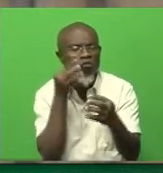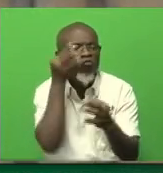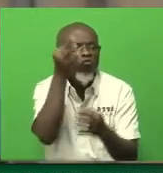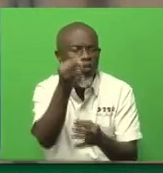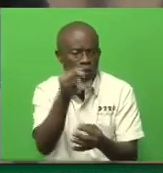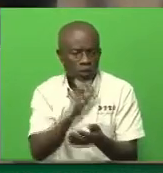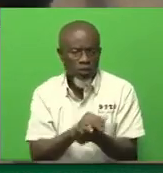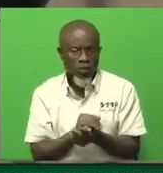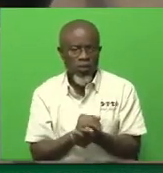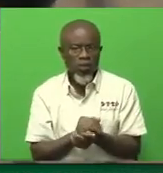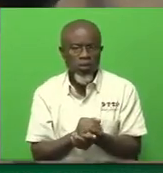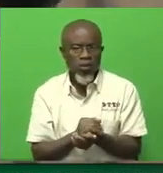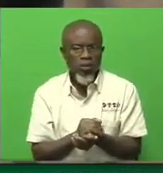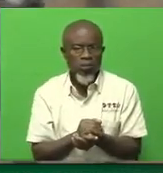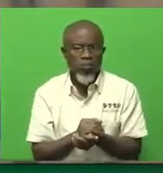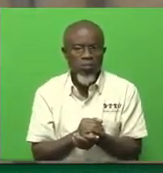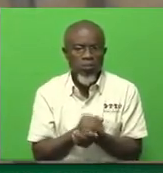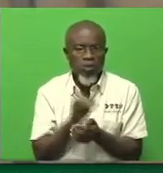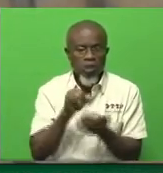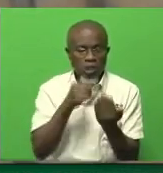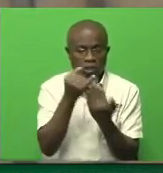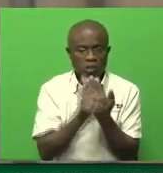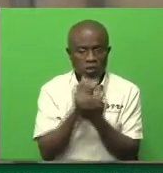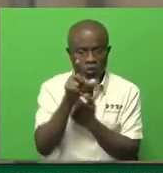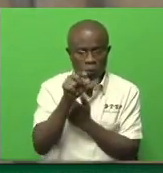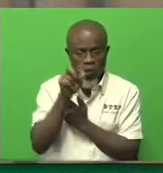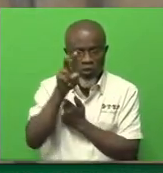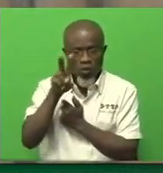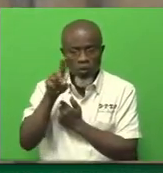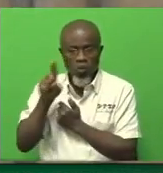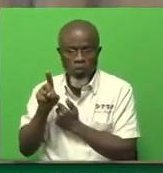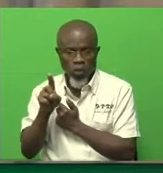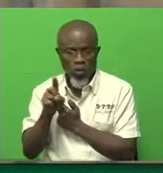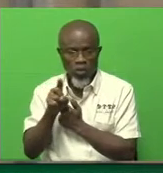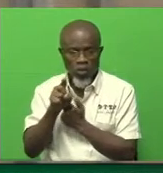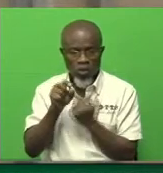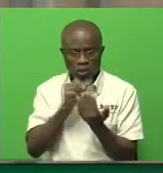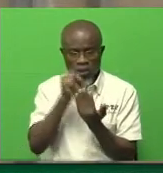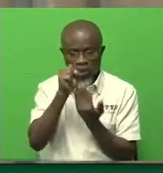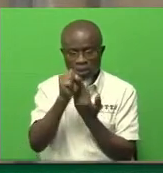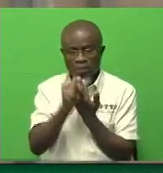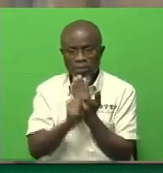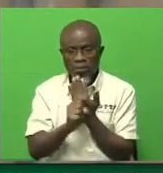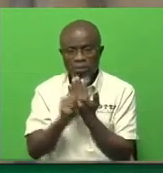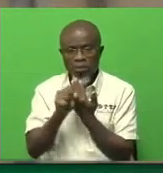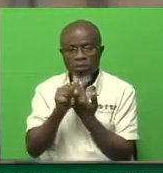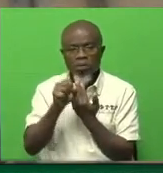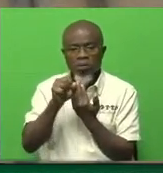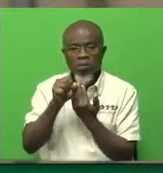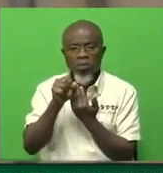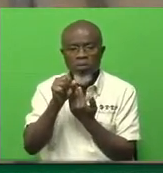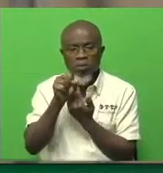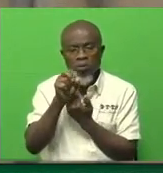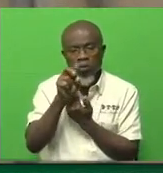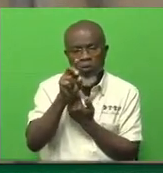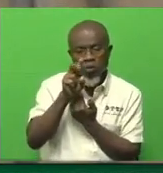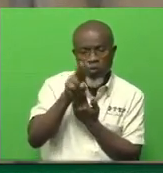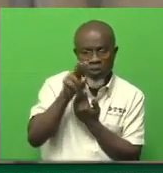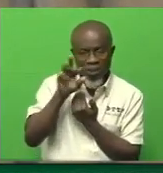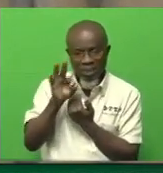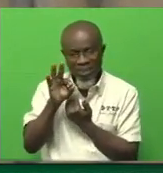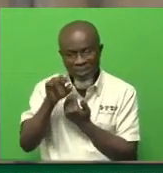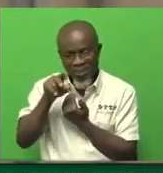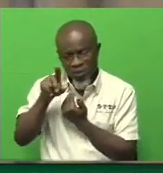2021 notice when we started huh the September 29 2022 we had forty one